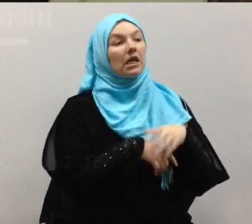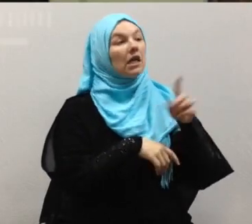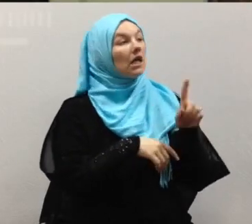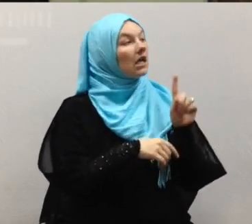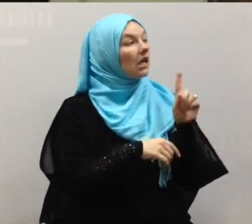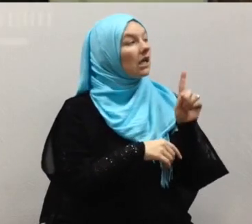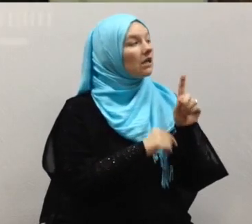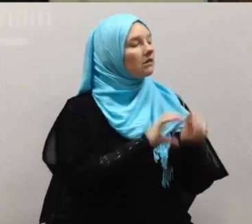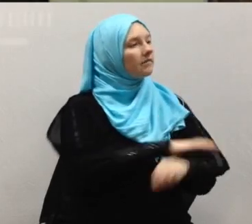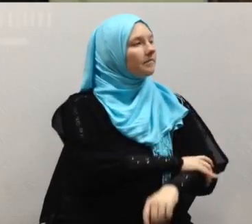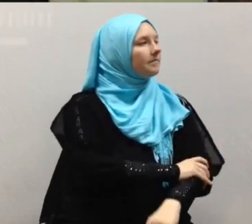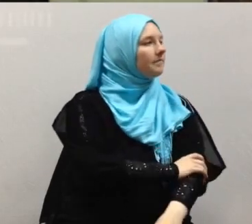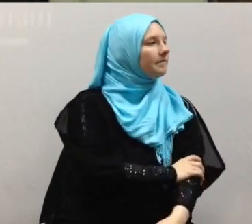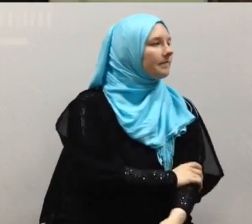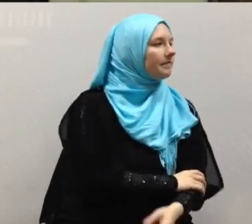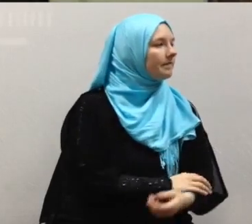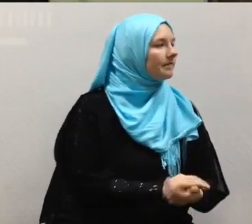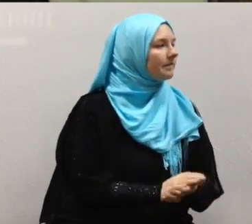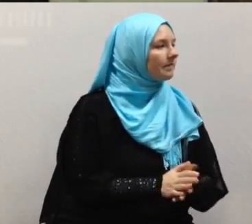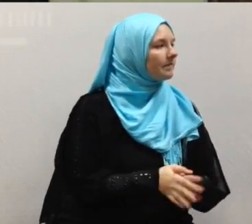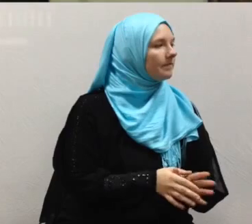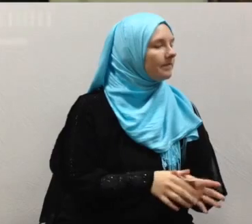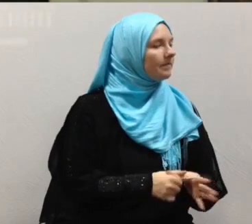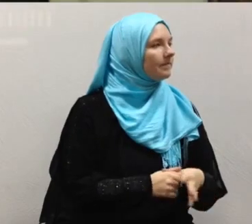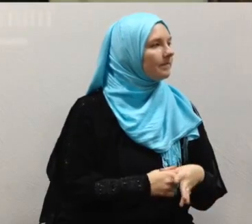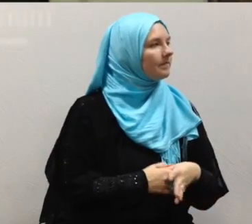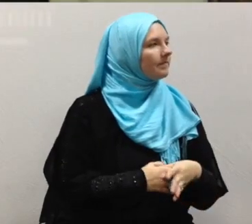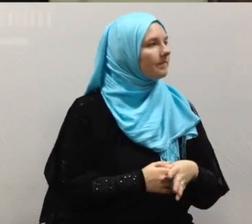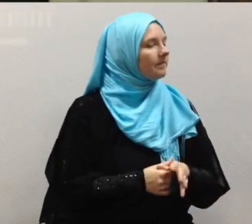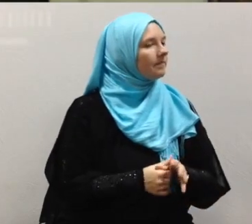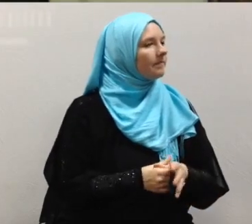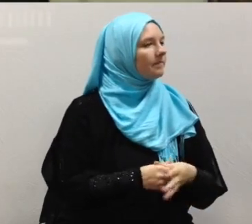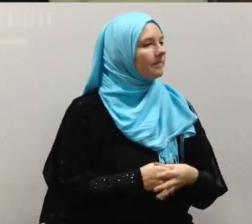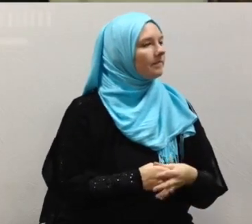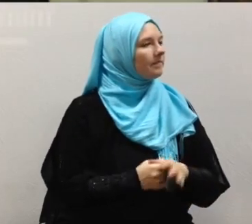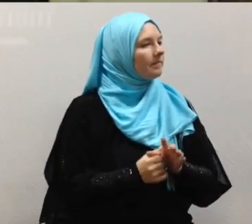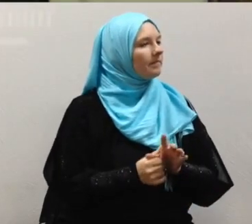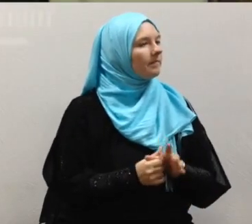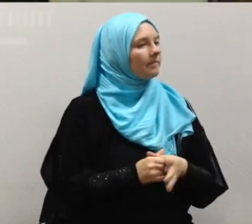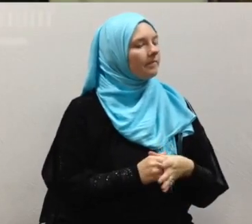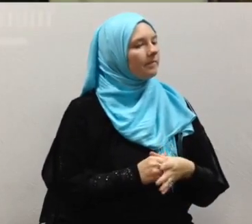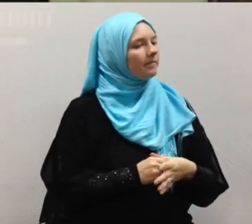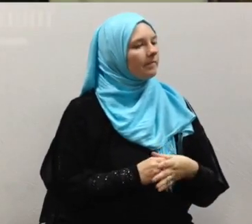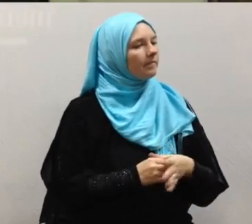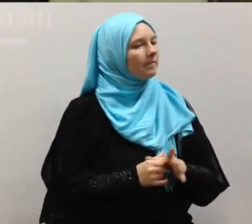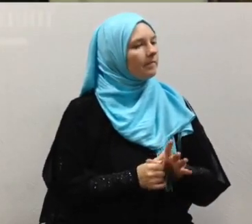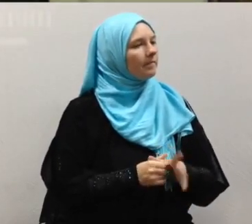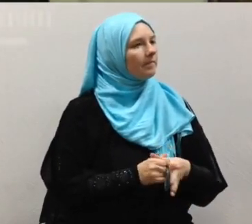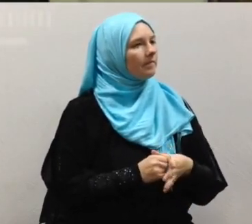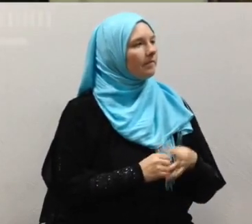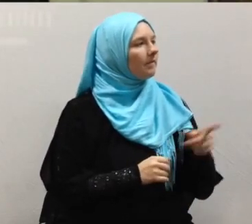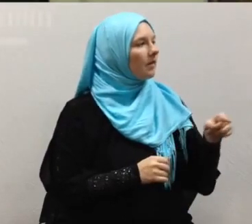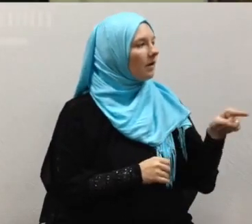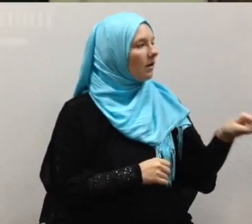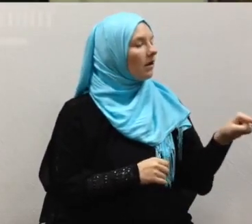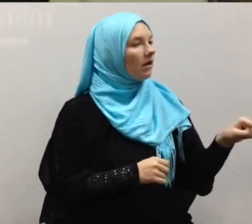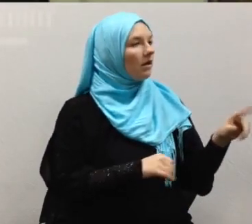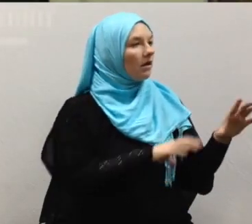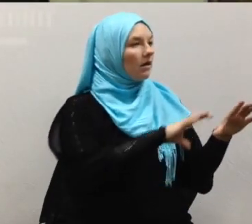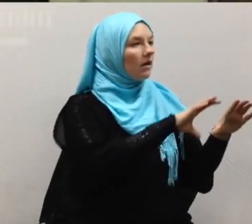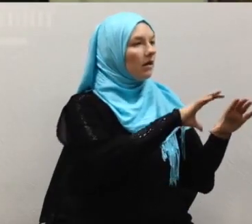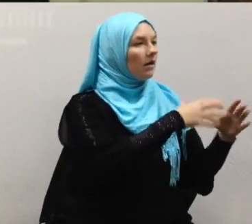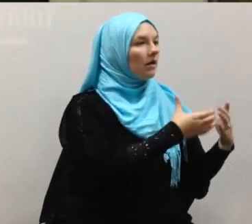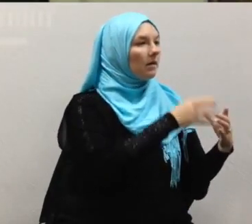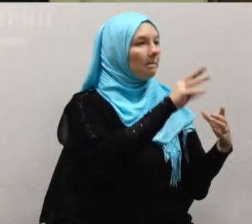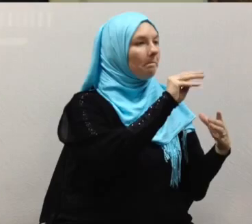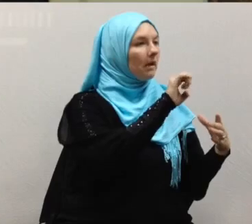you and your hands from them within the area of Mecca, the outskirts of Mecca, where Hudaybiyah is, after he caused